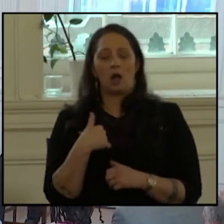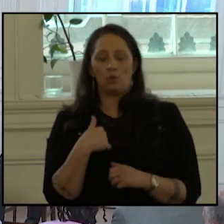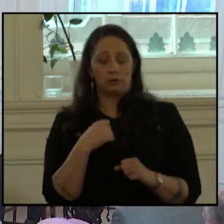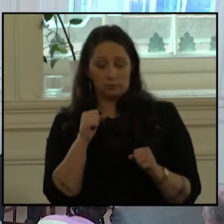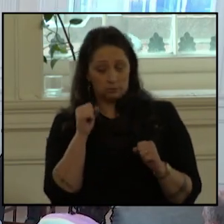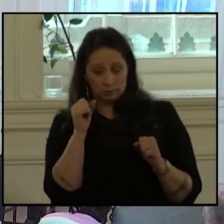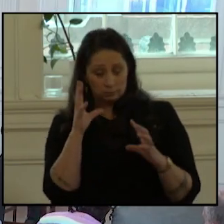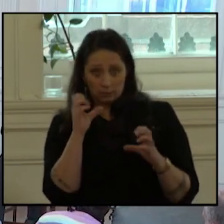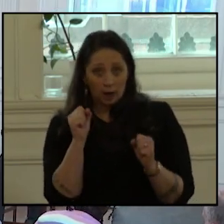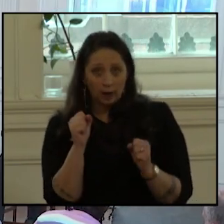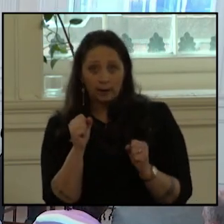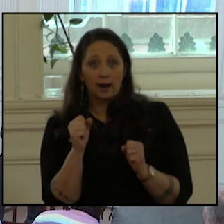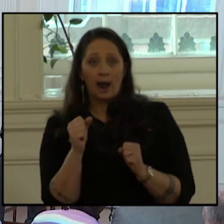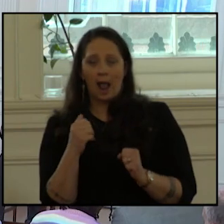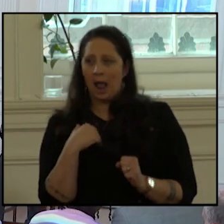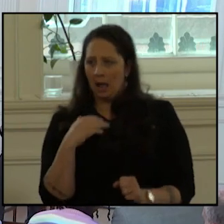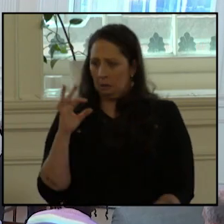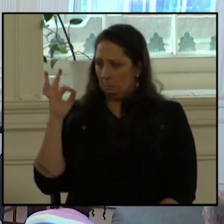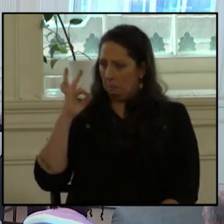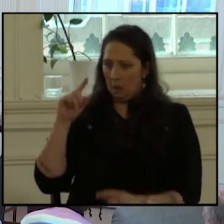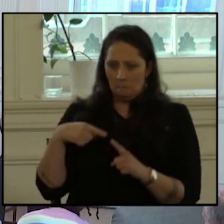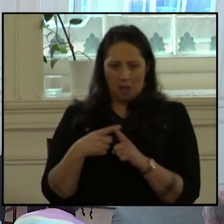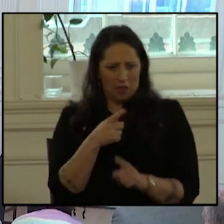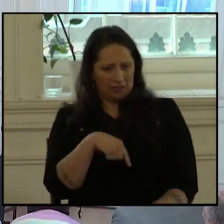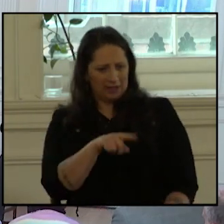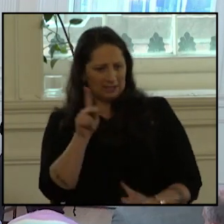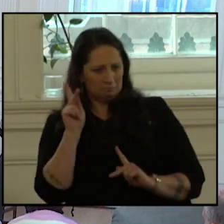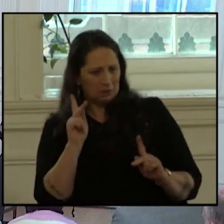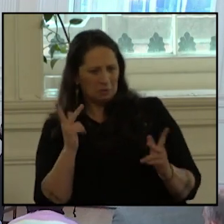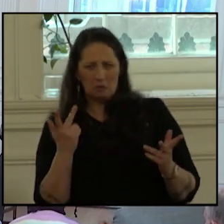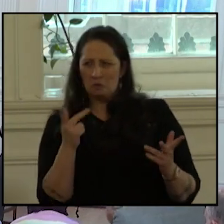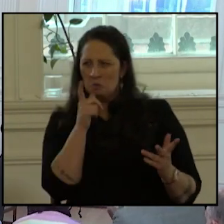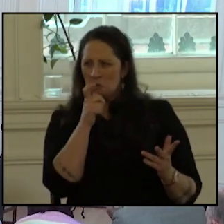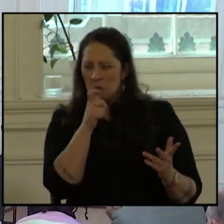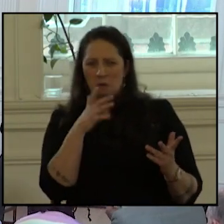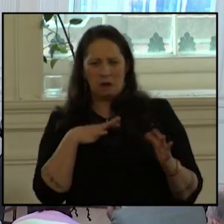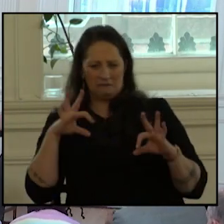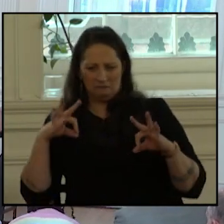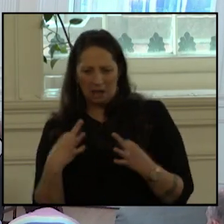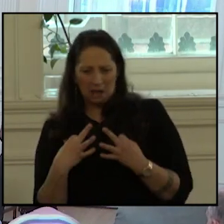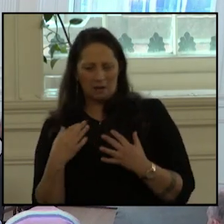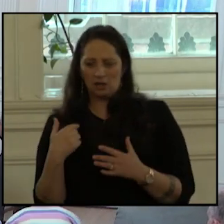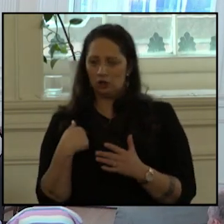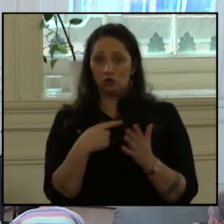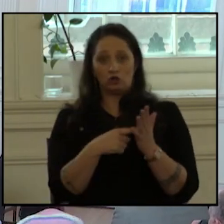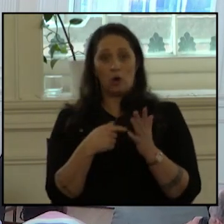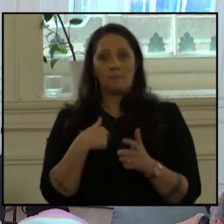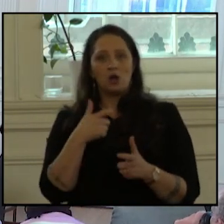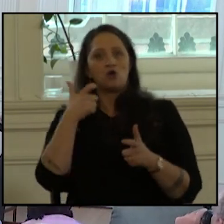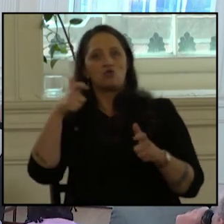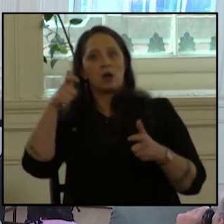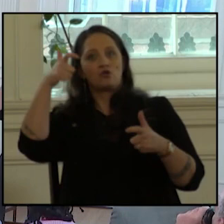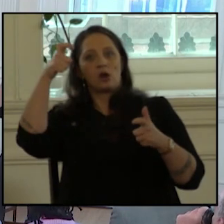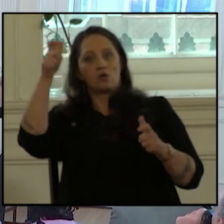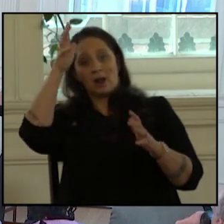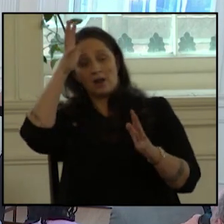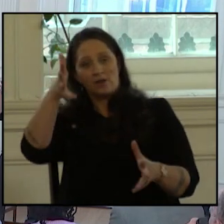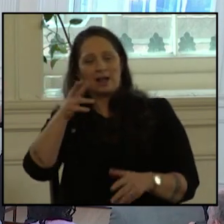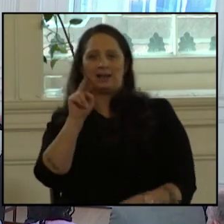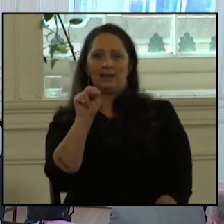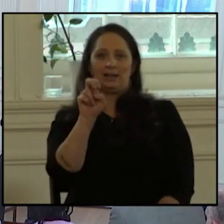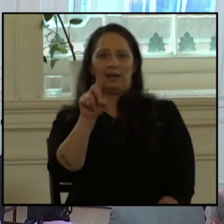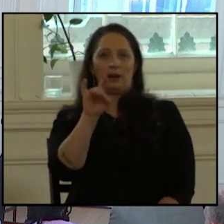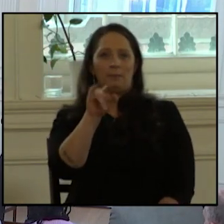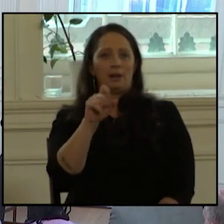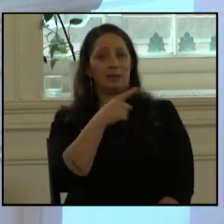astonished. I never knew anything about these people. She showed me my great-great-grandfather, and his name was Ned Mills, and he